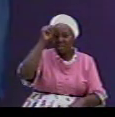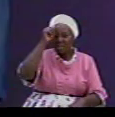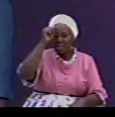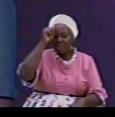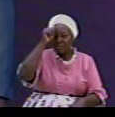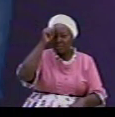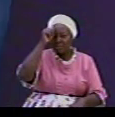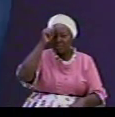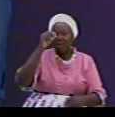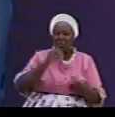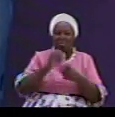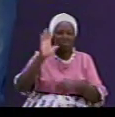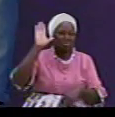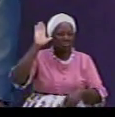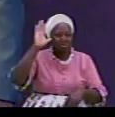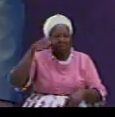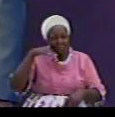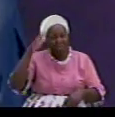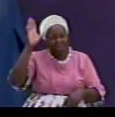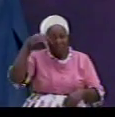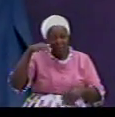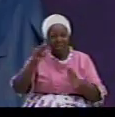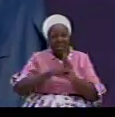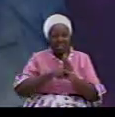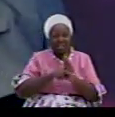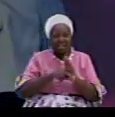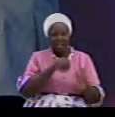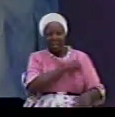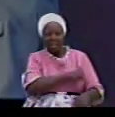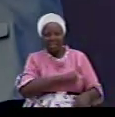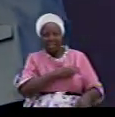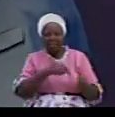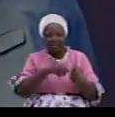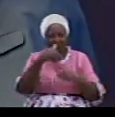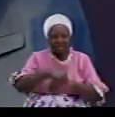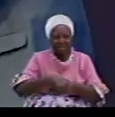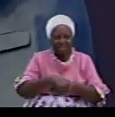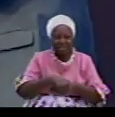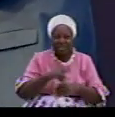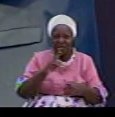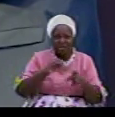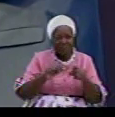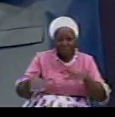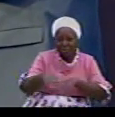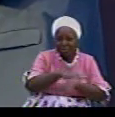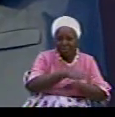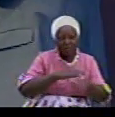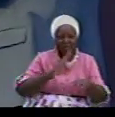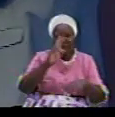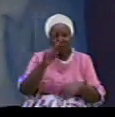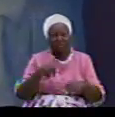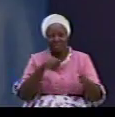adamant attitude tonight. No covering up tonight.